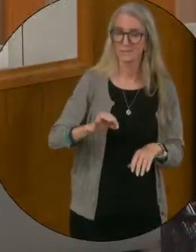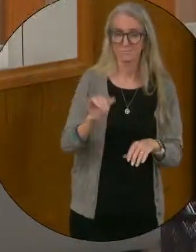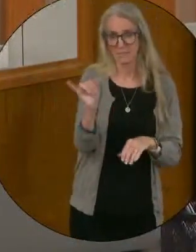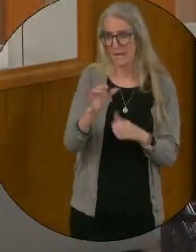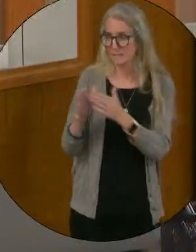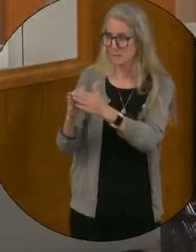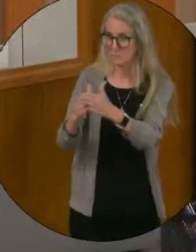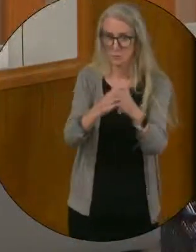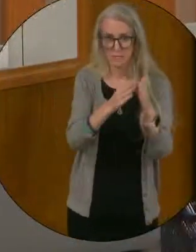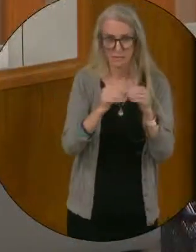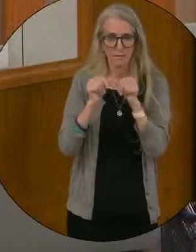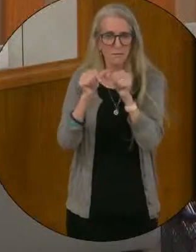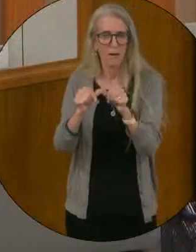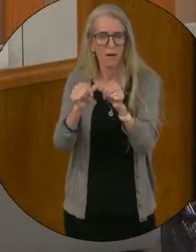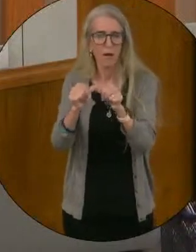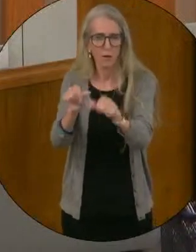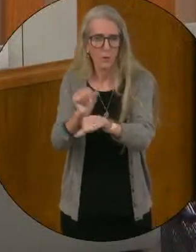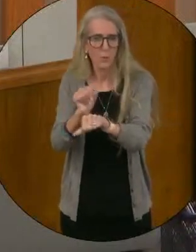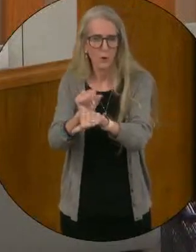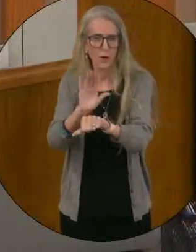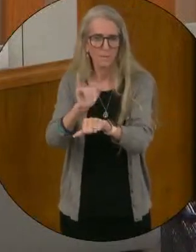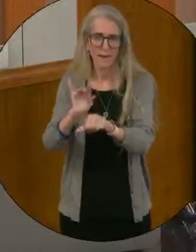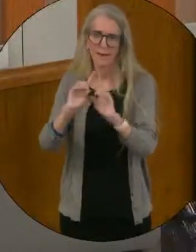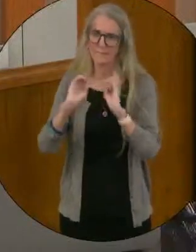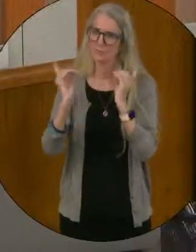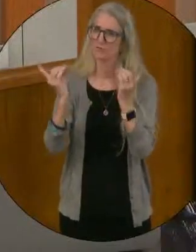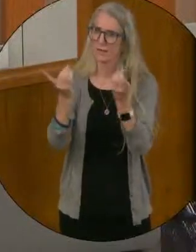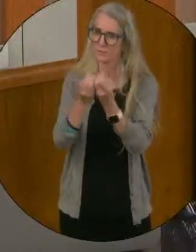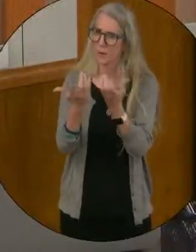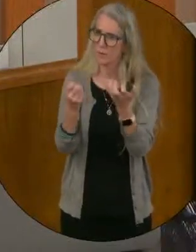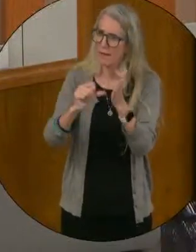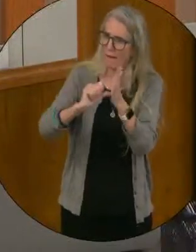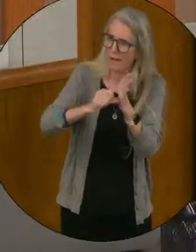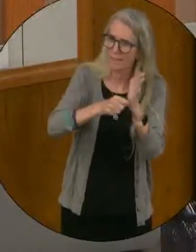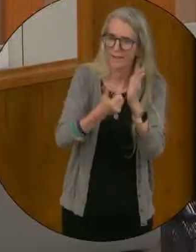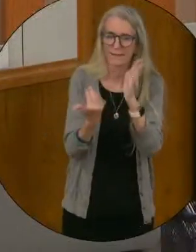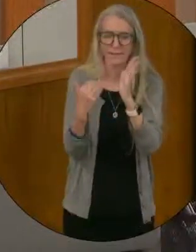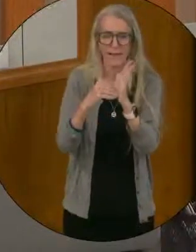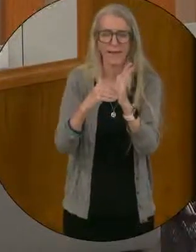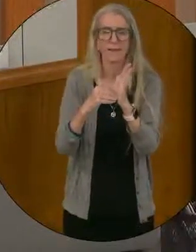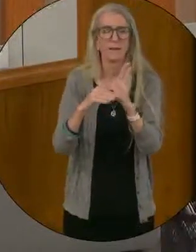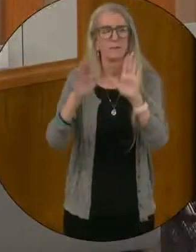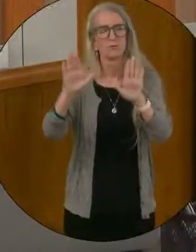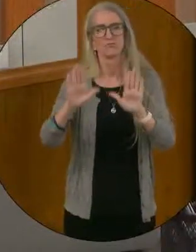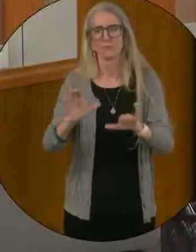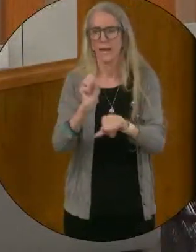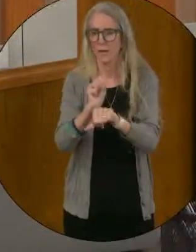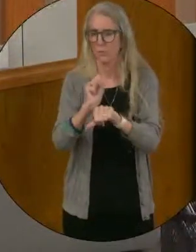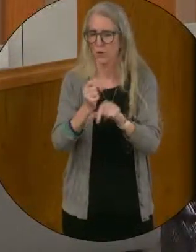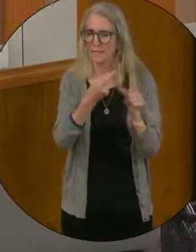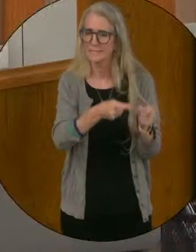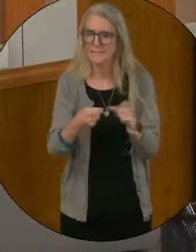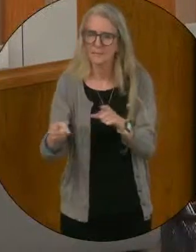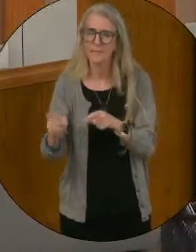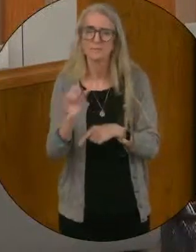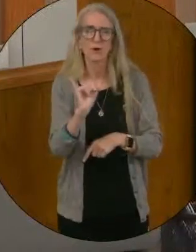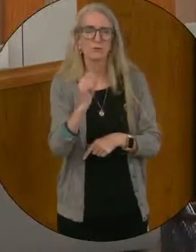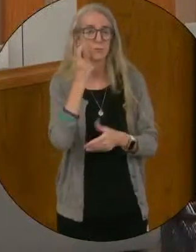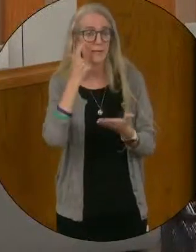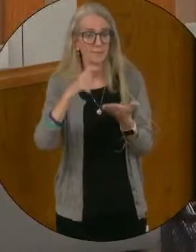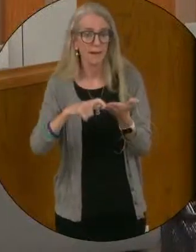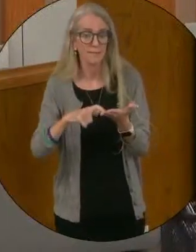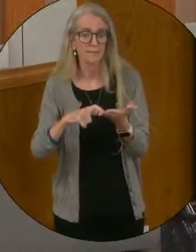ongoing work by the district, which I just want to highlight again, the great work that's taking place, and also